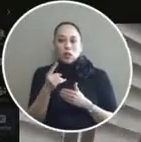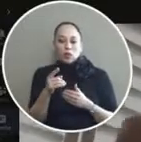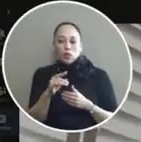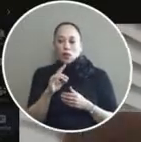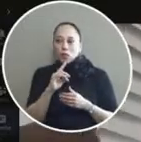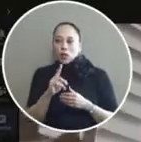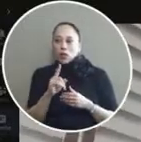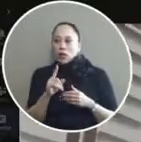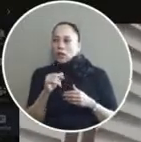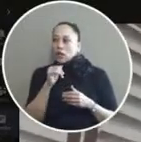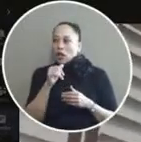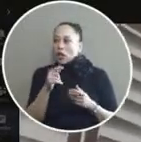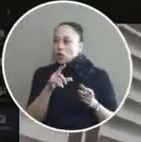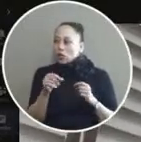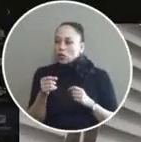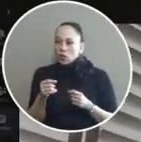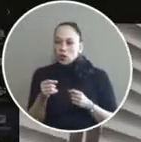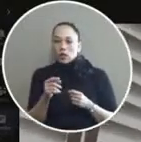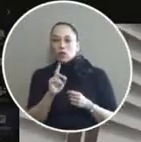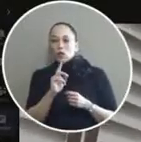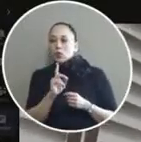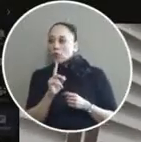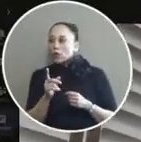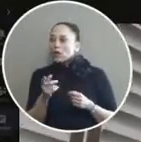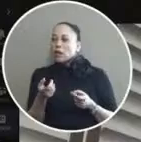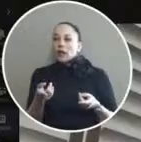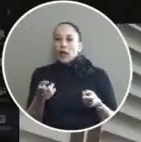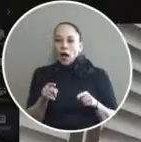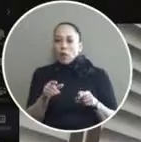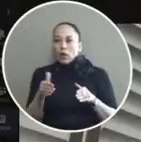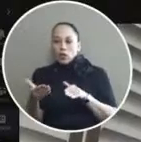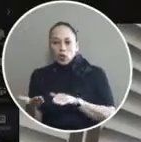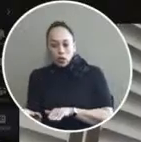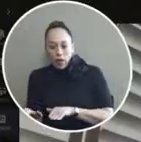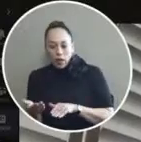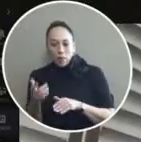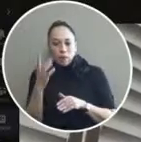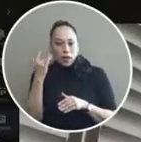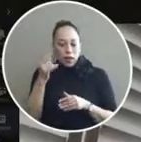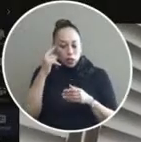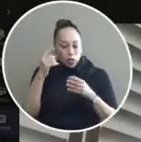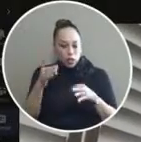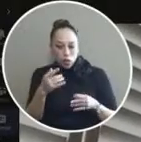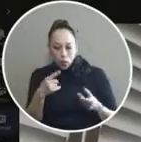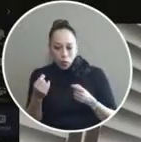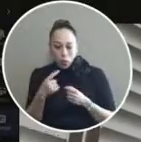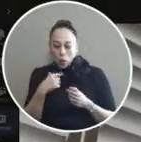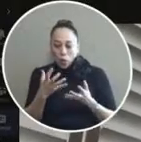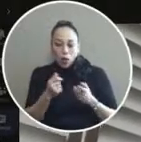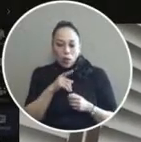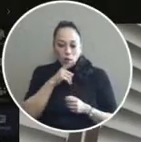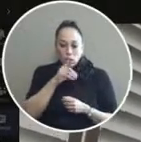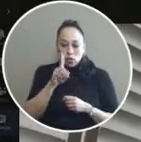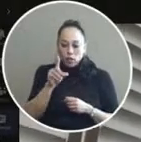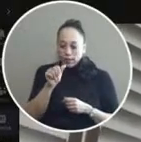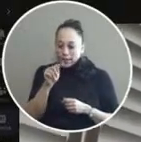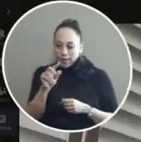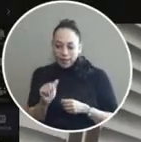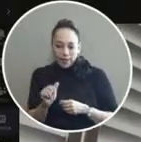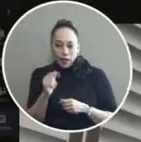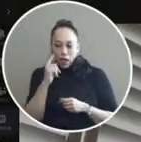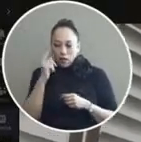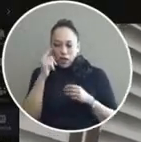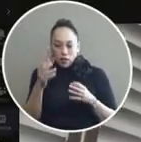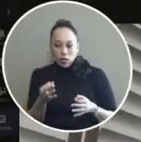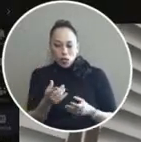dies, knock on wood, if someone actually happens to die as a result of any decision we make, we want to make sure that the data supports the